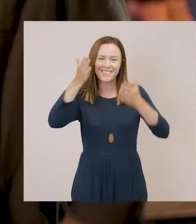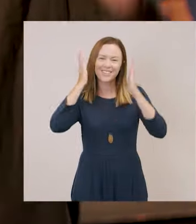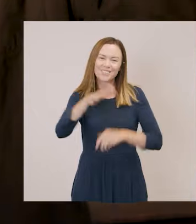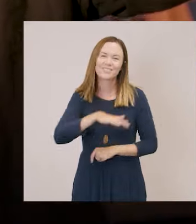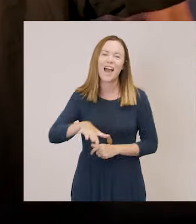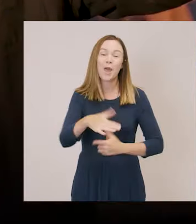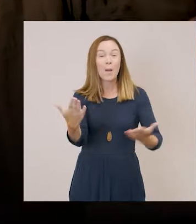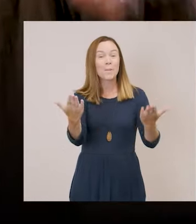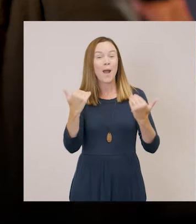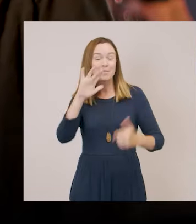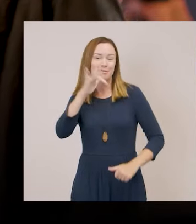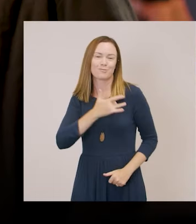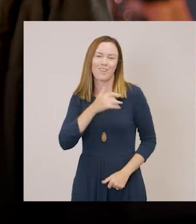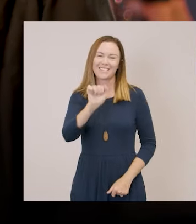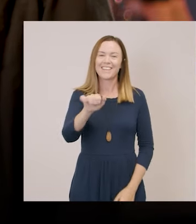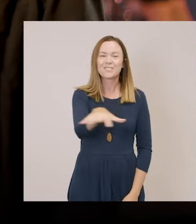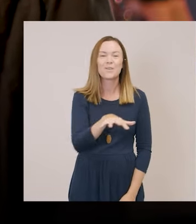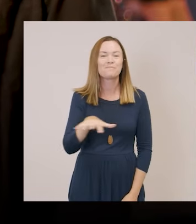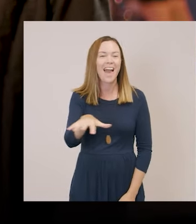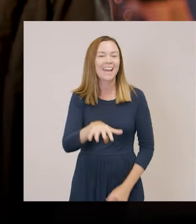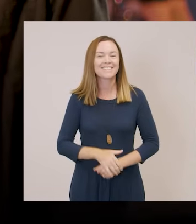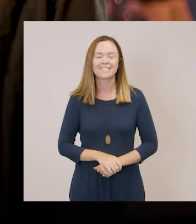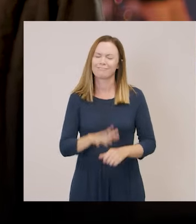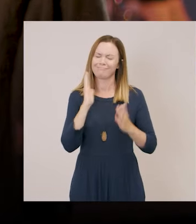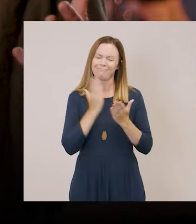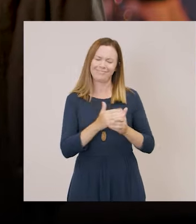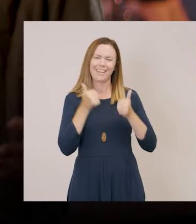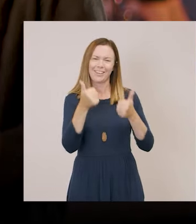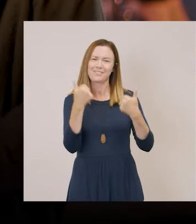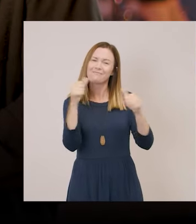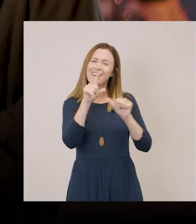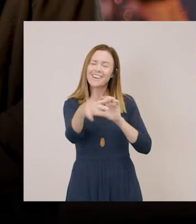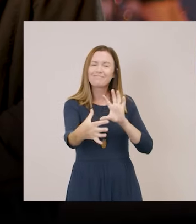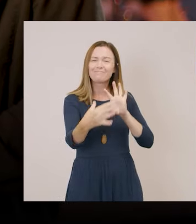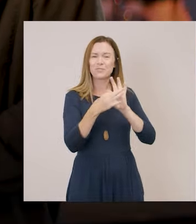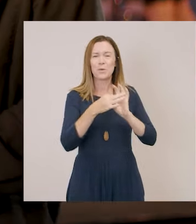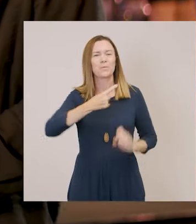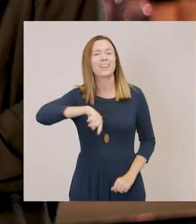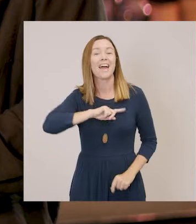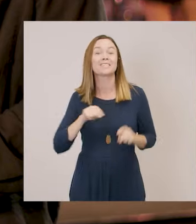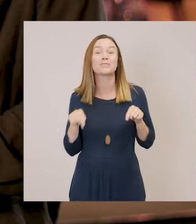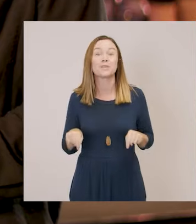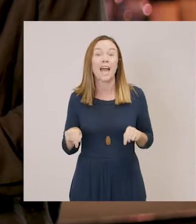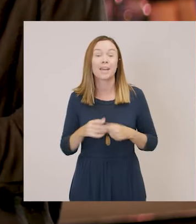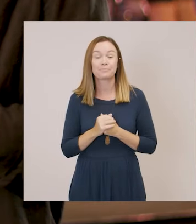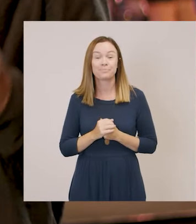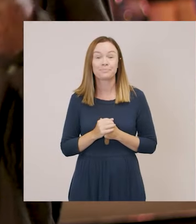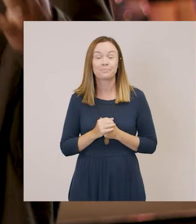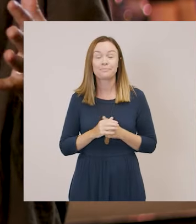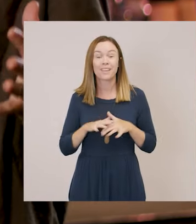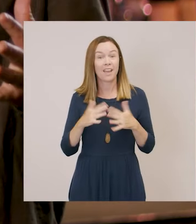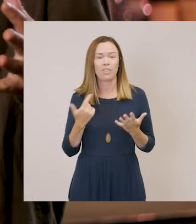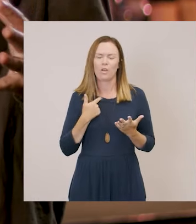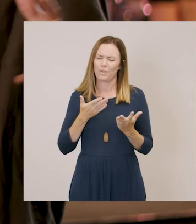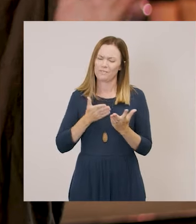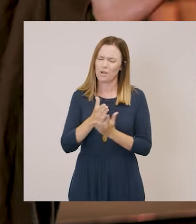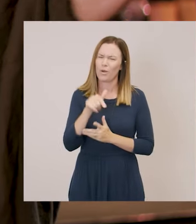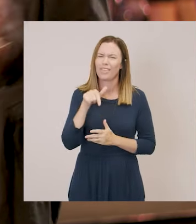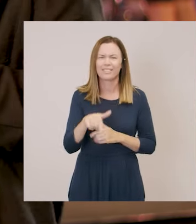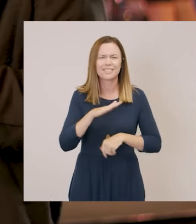Kia ora, church whānau, and welcome to Grace at Your Place. Yeah, it's so good to have you with us today. And man, even though we've